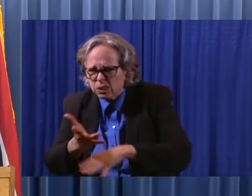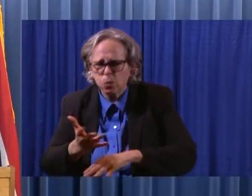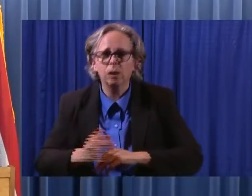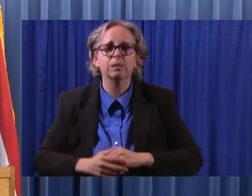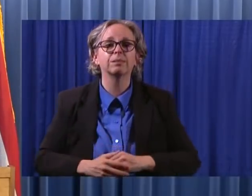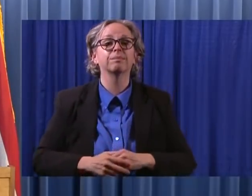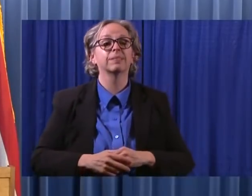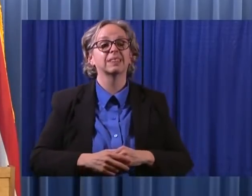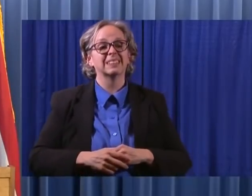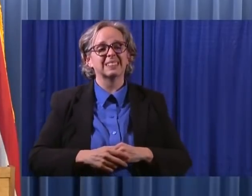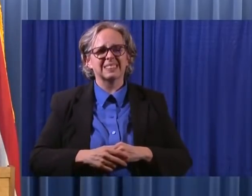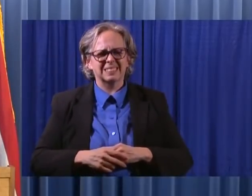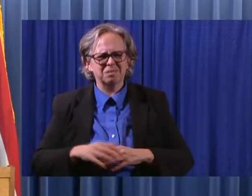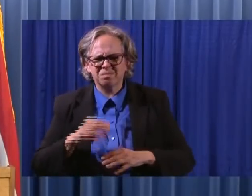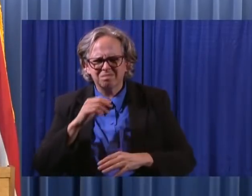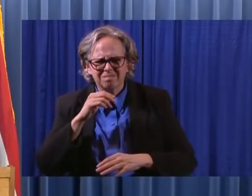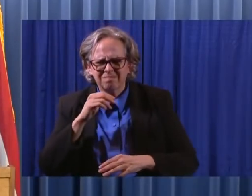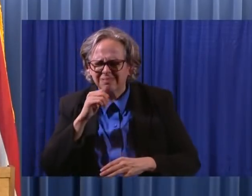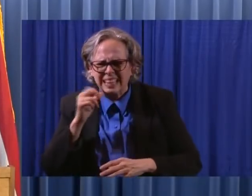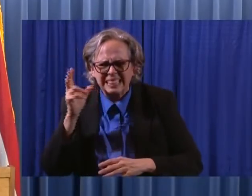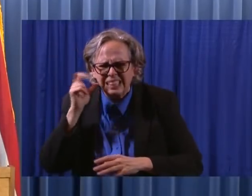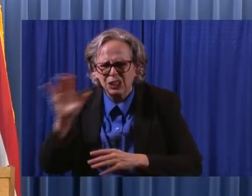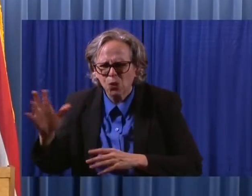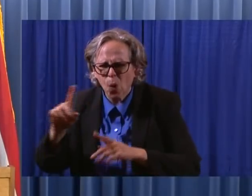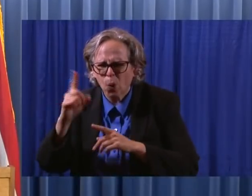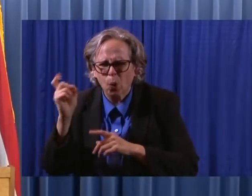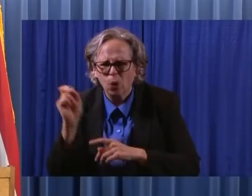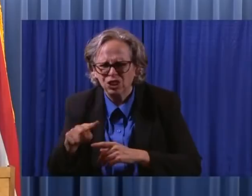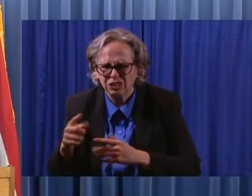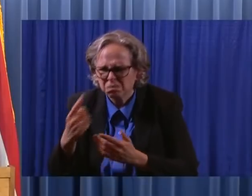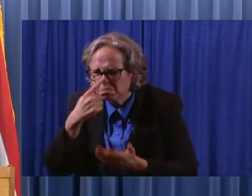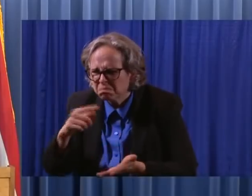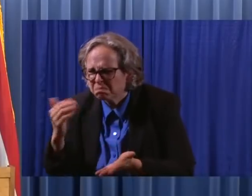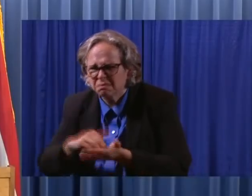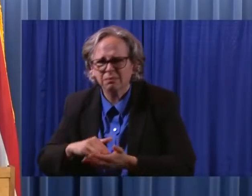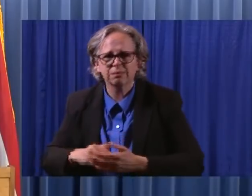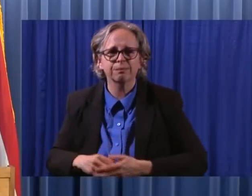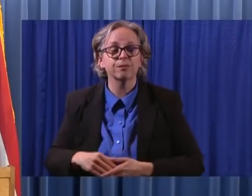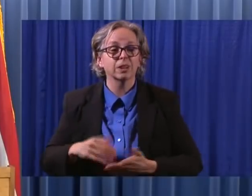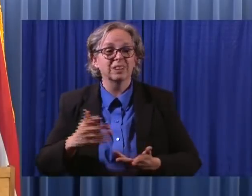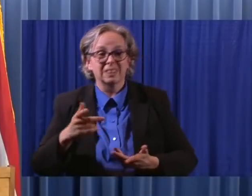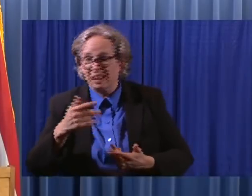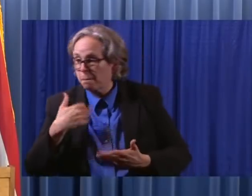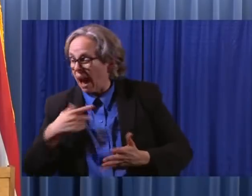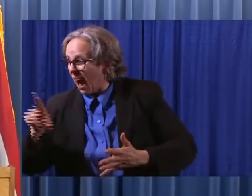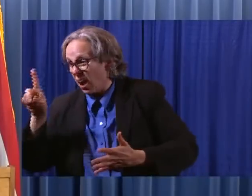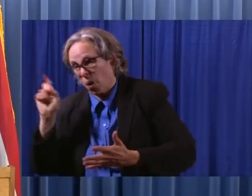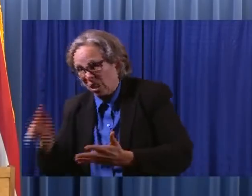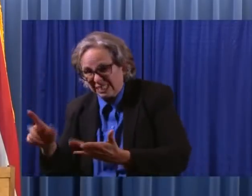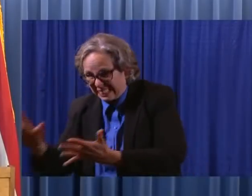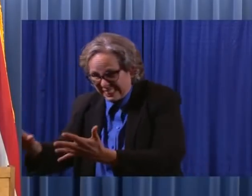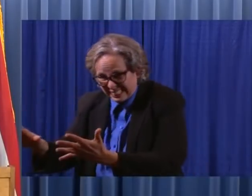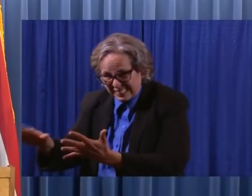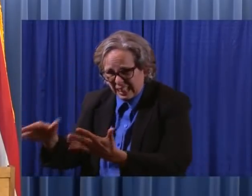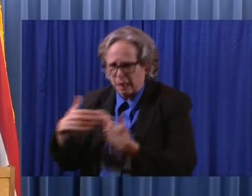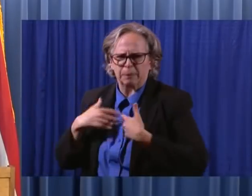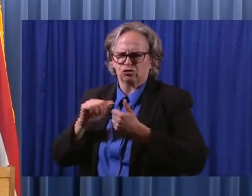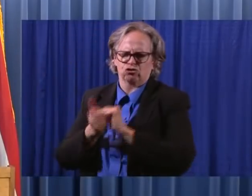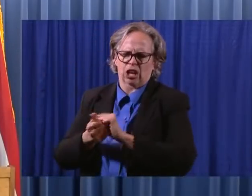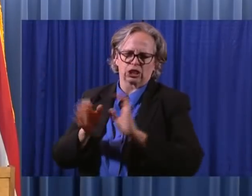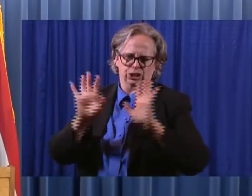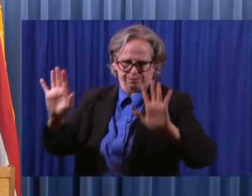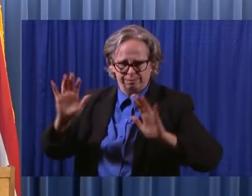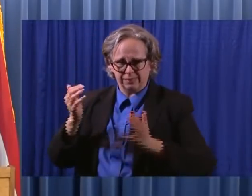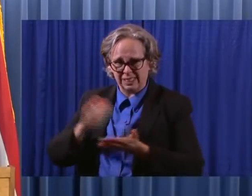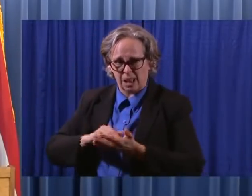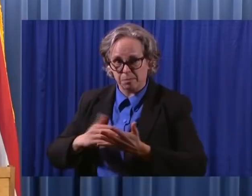I'm sorry, I didn't quite hear the question, Governor. Yeah, well, the question really is, if I let me just say it a different way. If I live in Columbus,